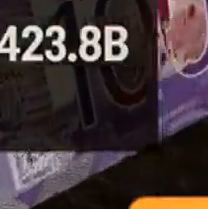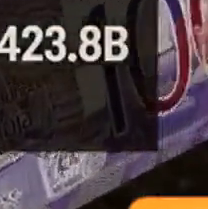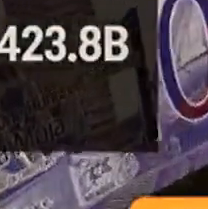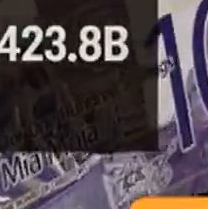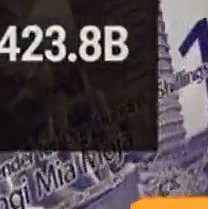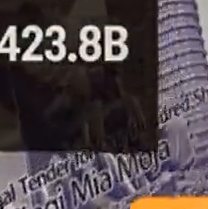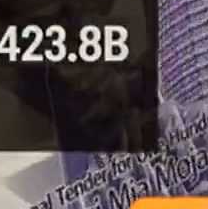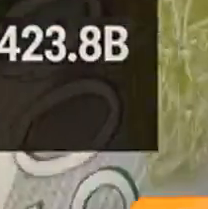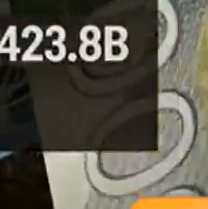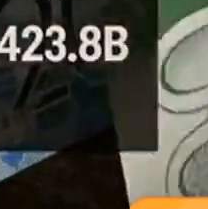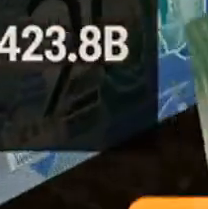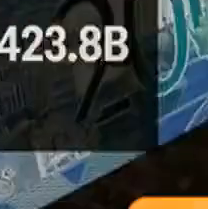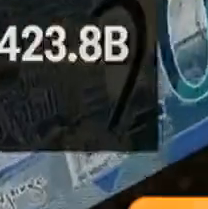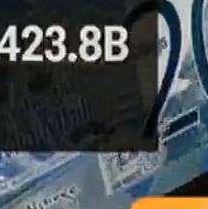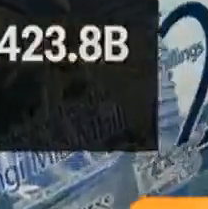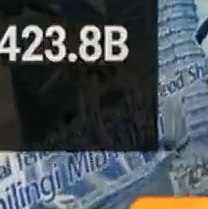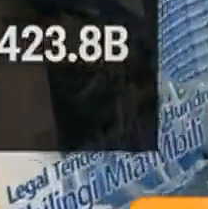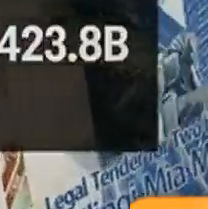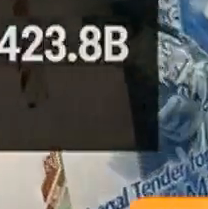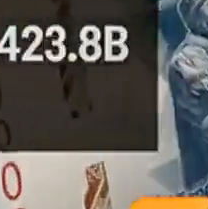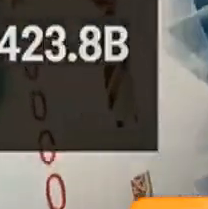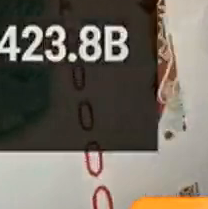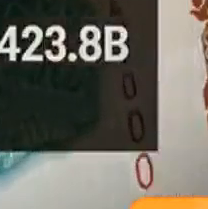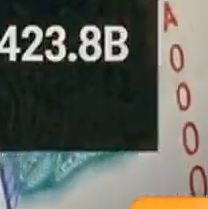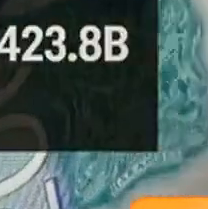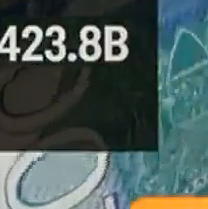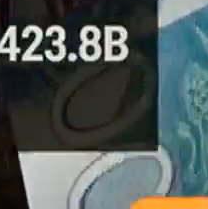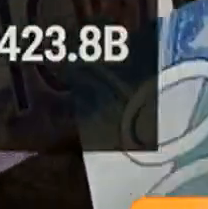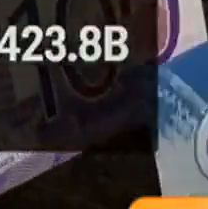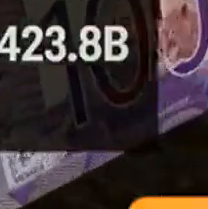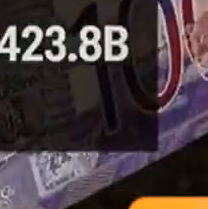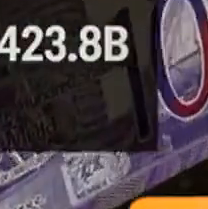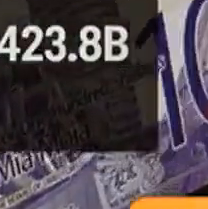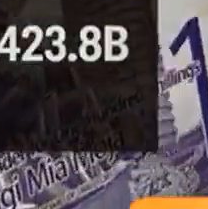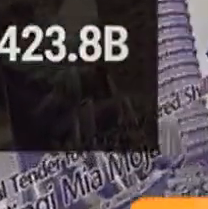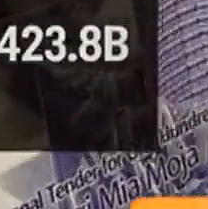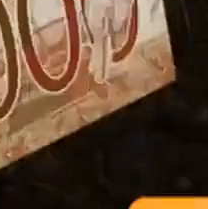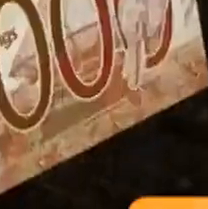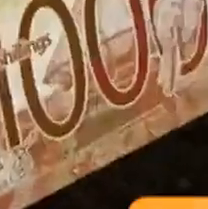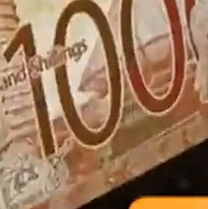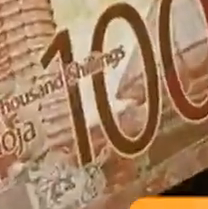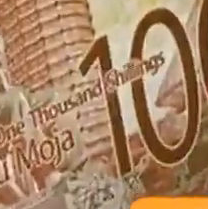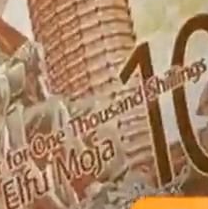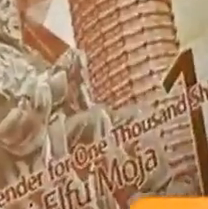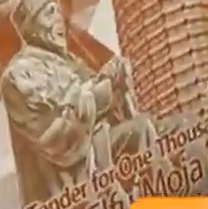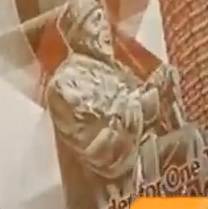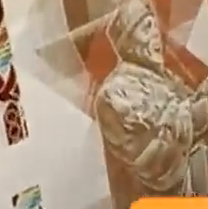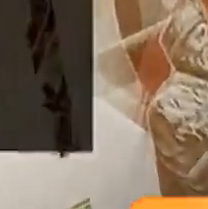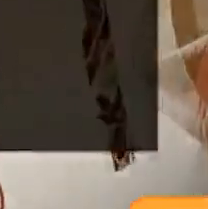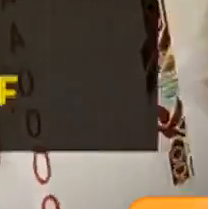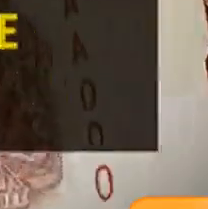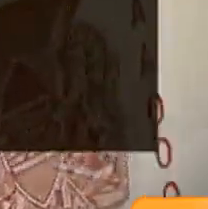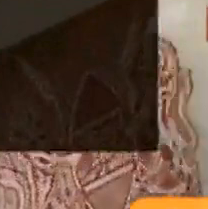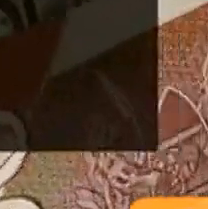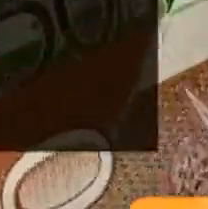hit 424 billion shillings, representing a 3.9% increase. Total operating income grew